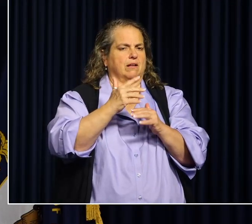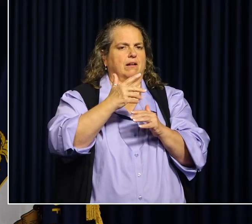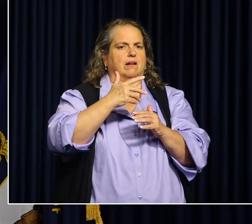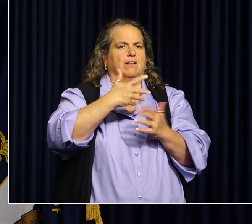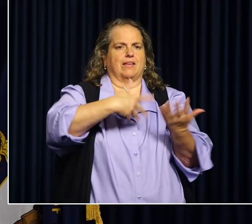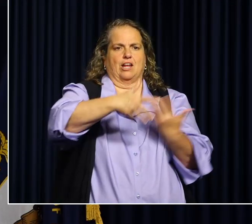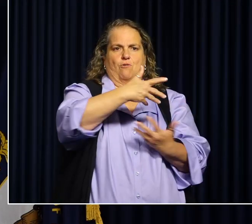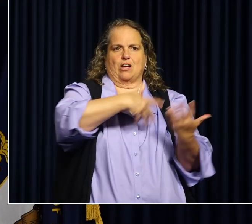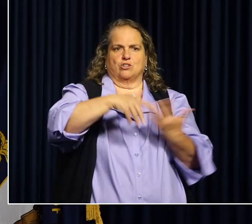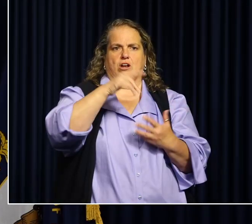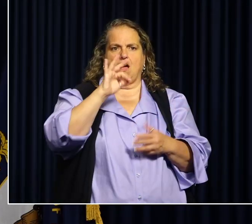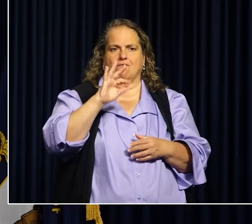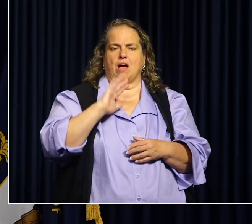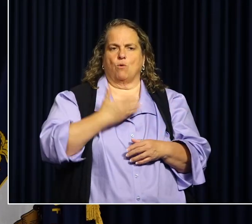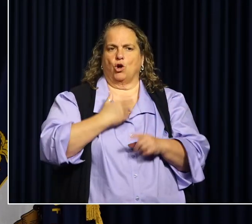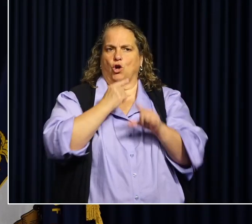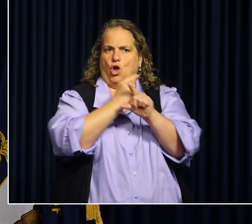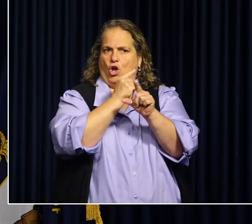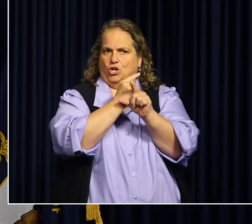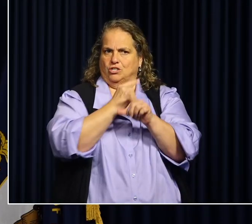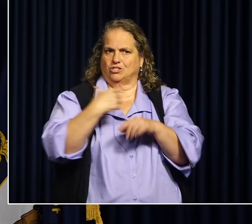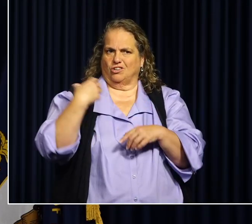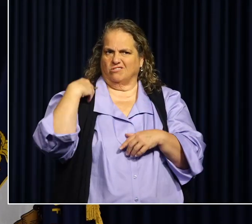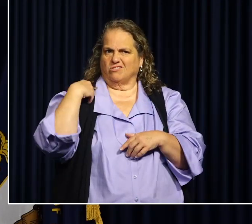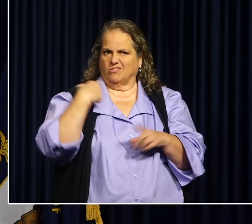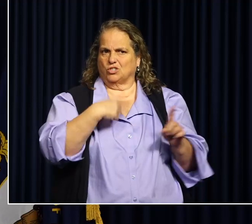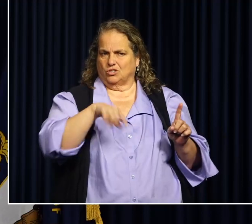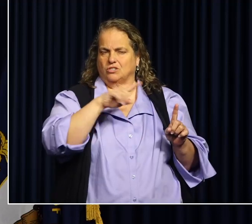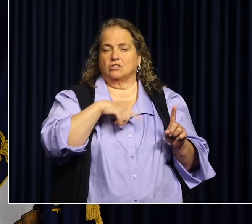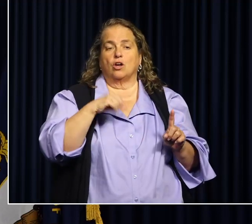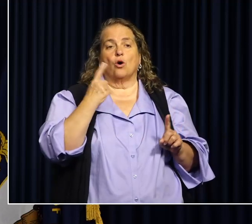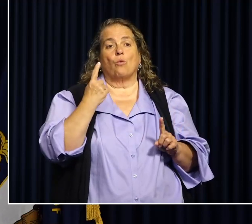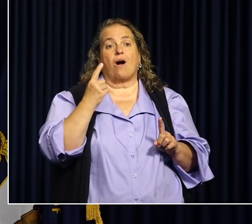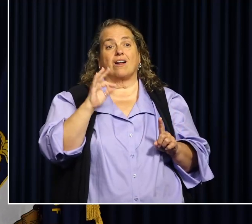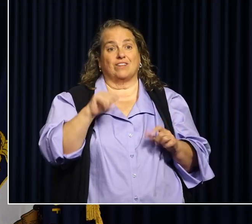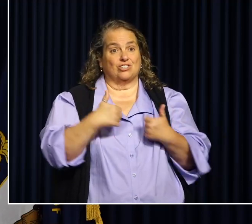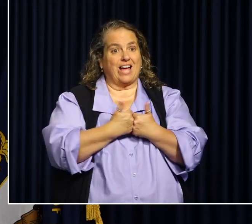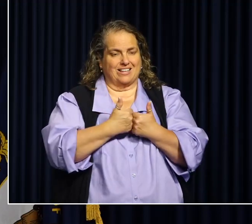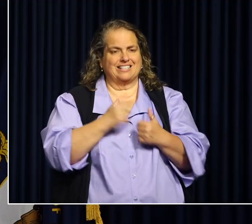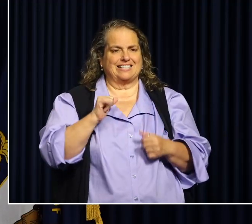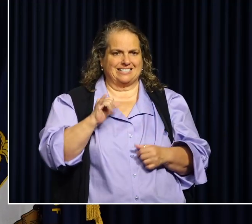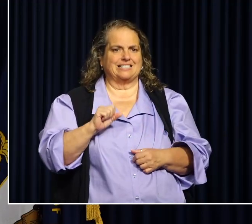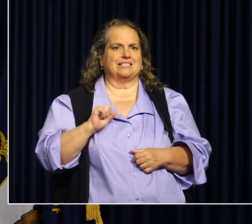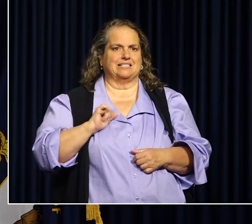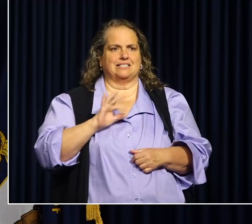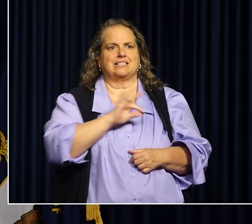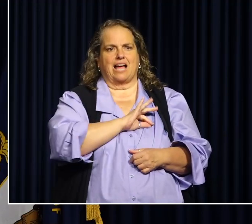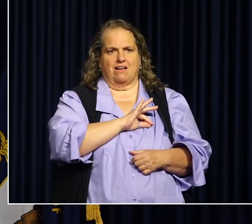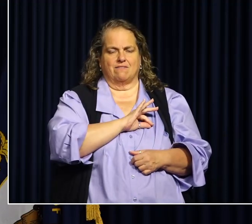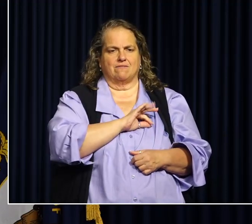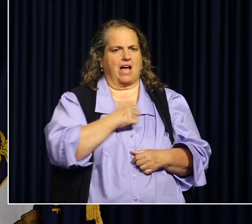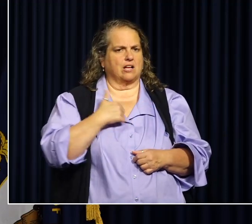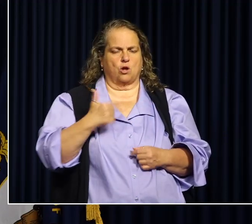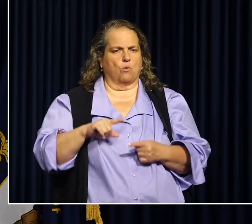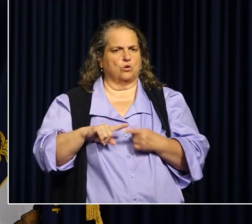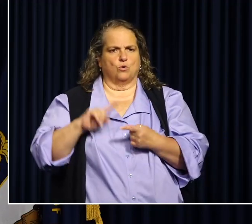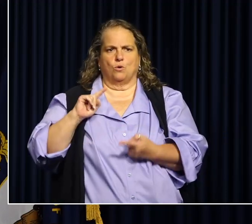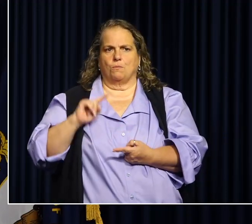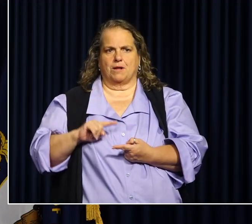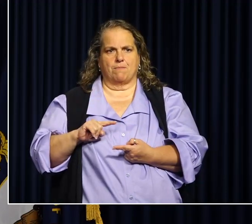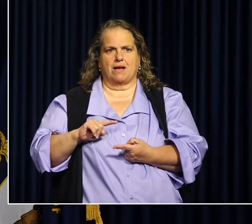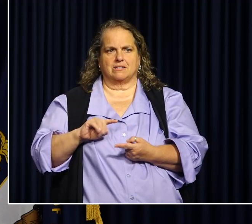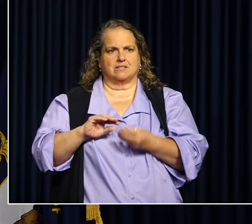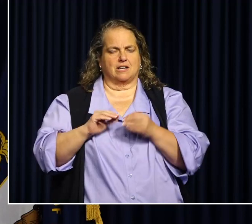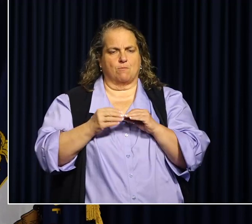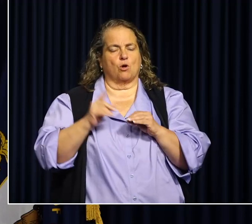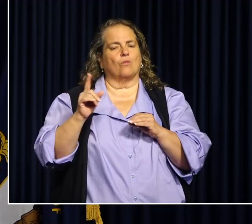across our correctional institutions, one of our real challenges are staff. And so I don't want to minimize that, and there are